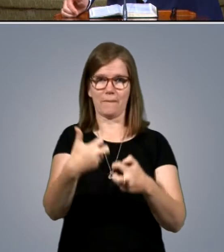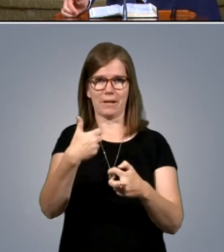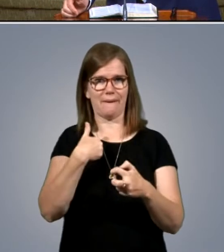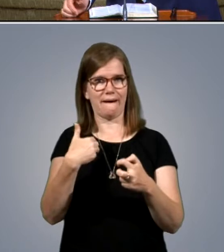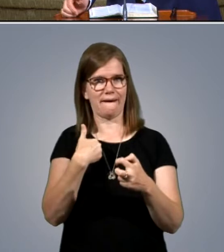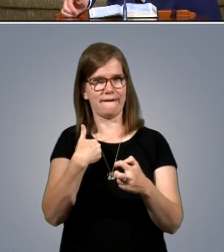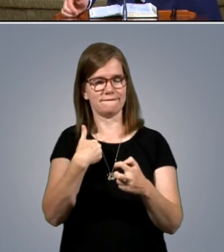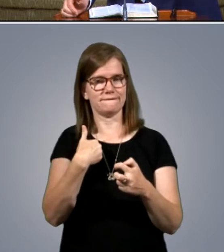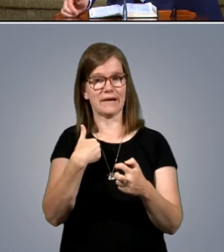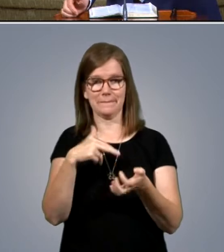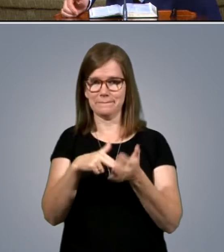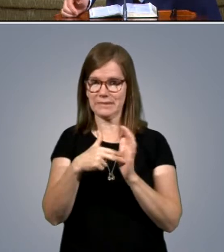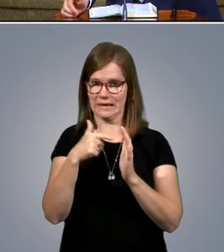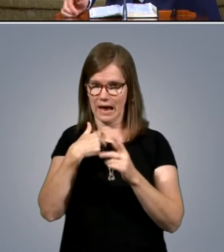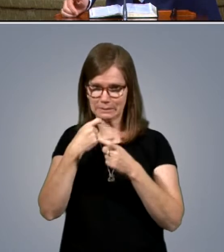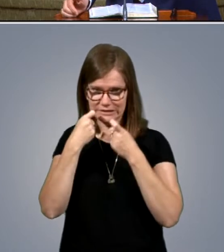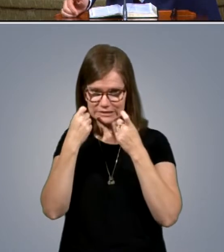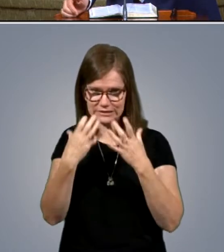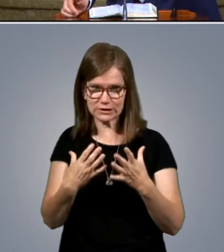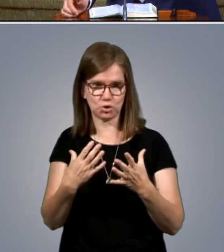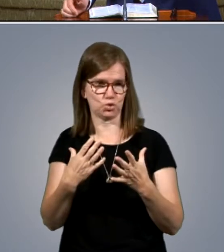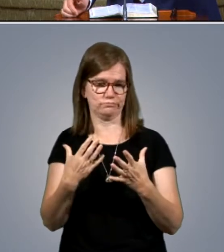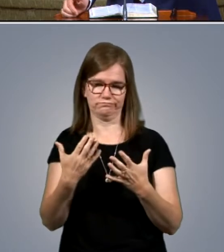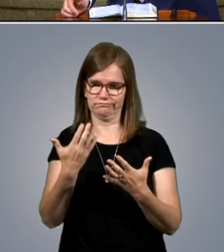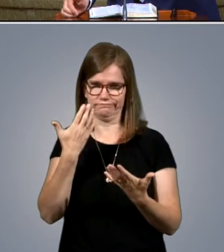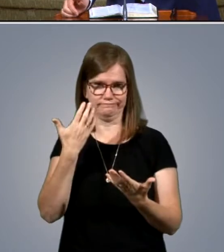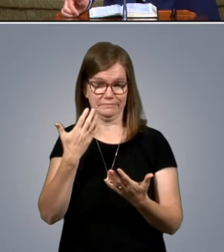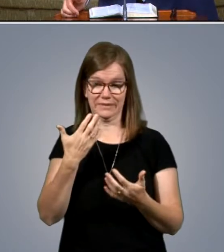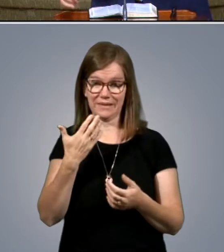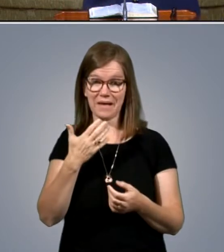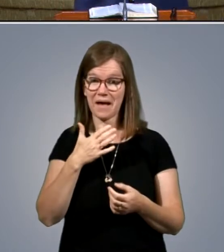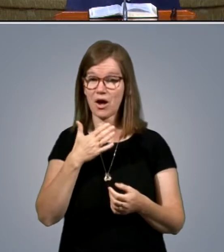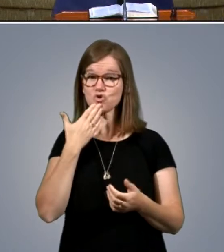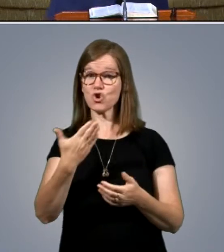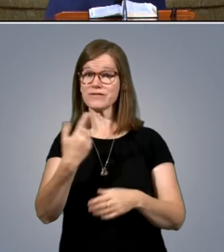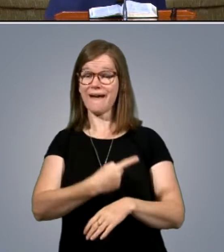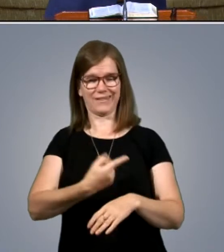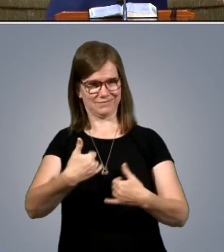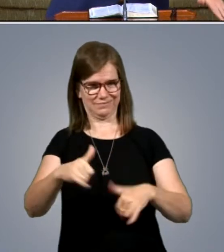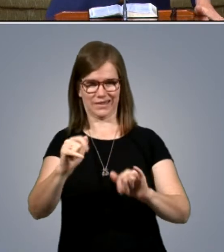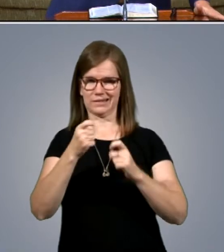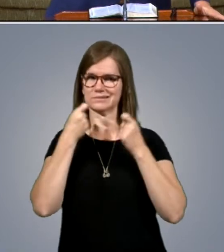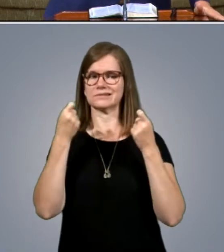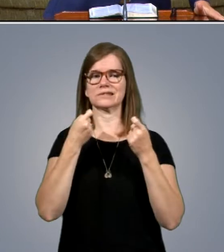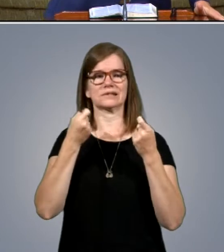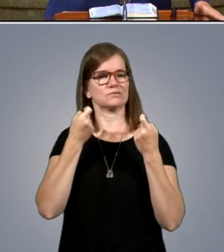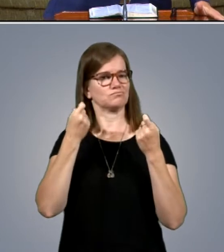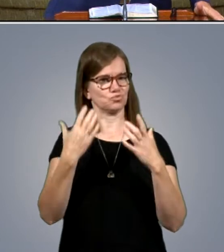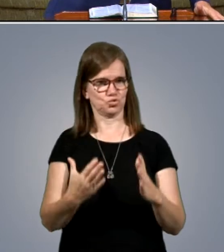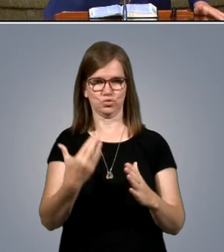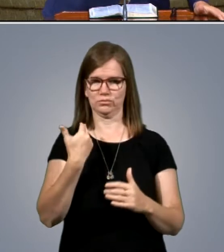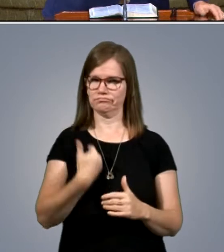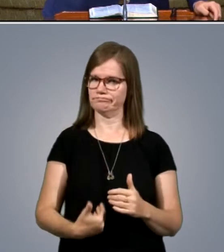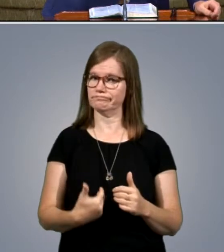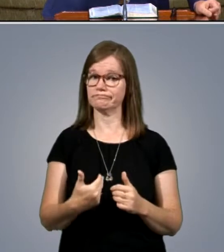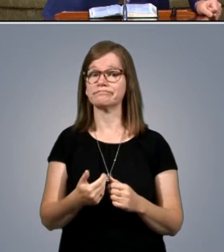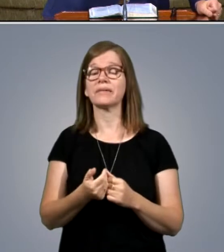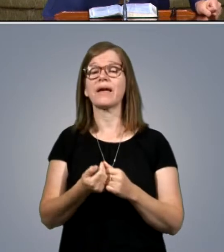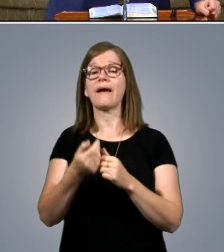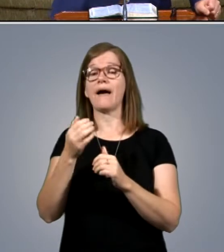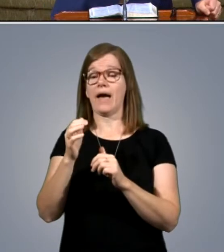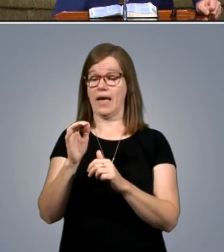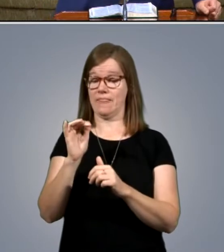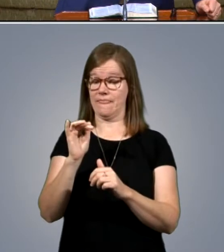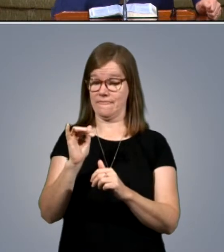And that is, I am a sinner on the best day of my life. It tells us the solution that God has for my sin,